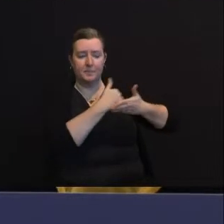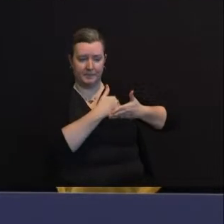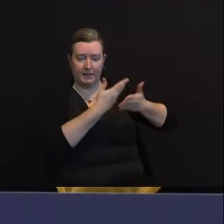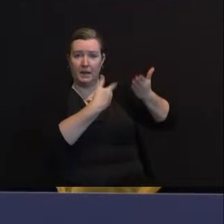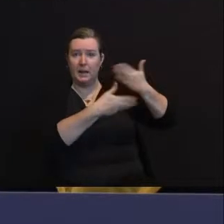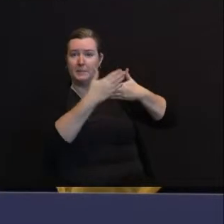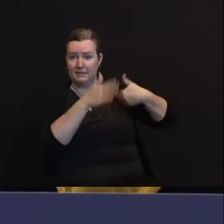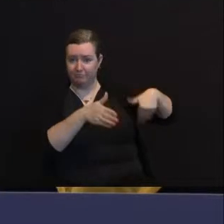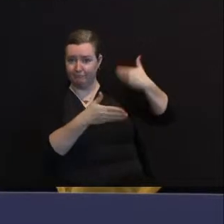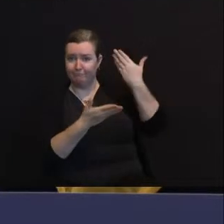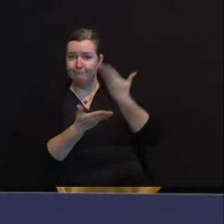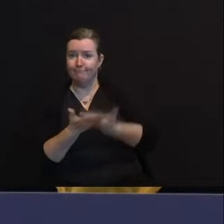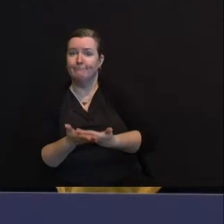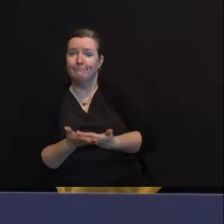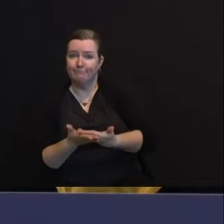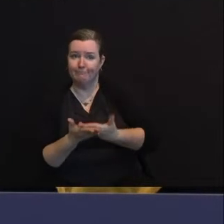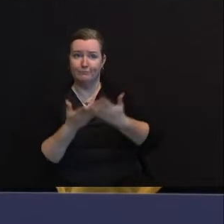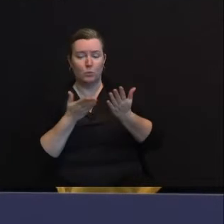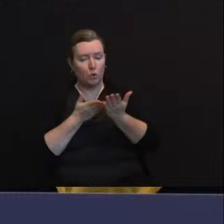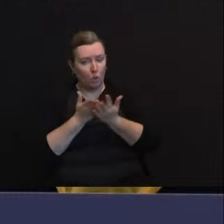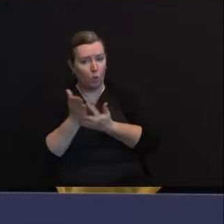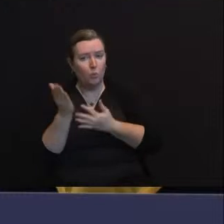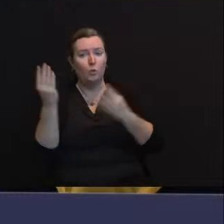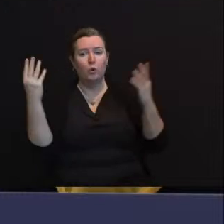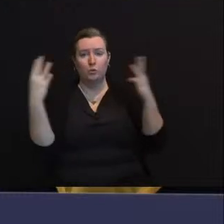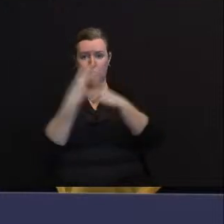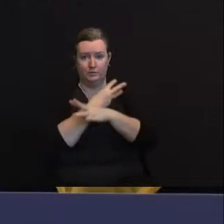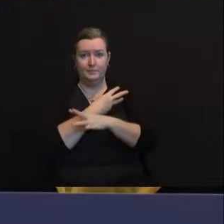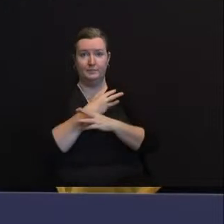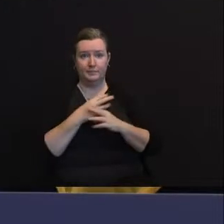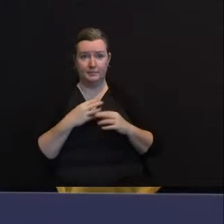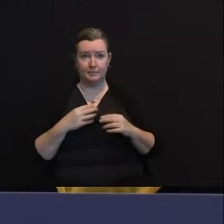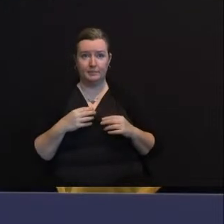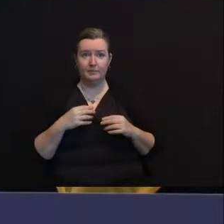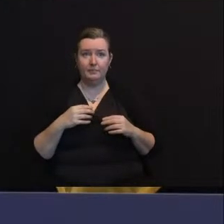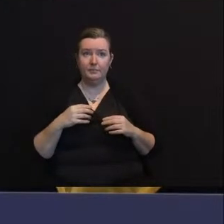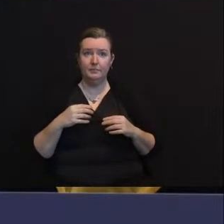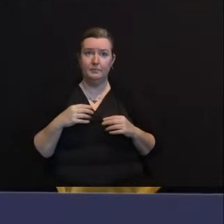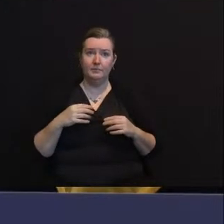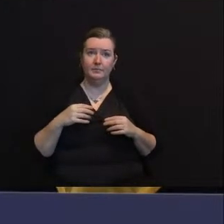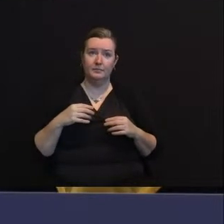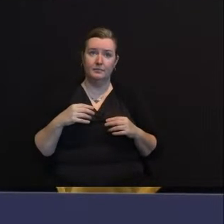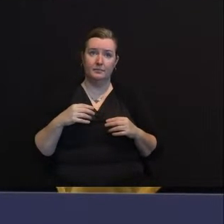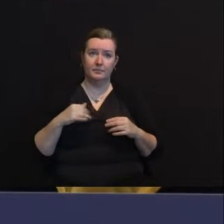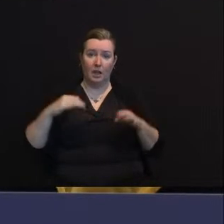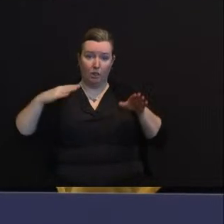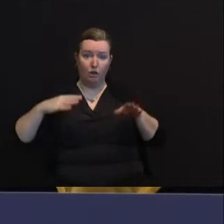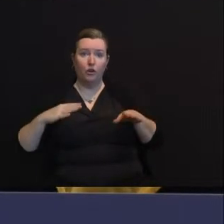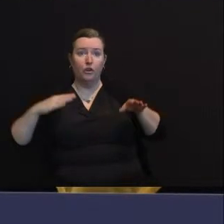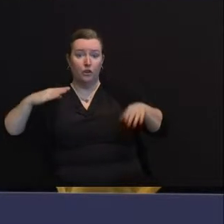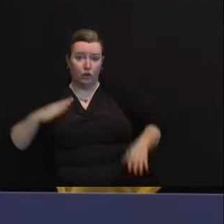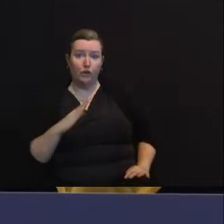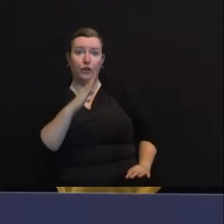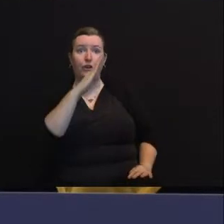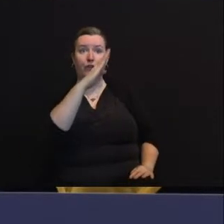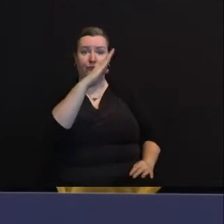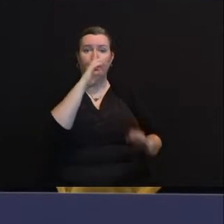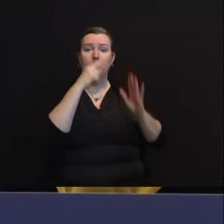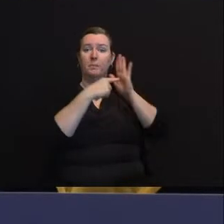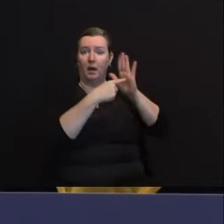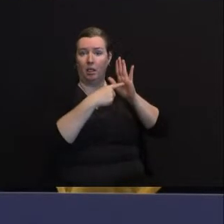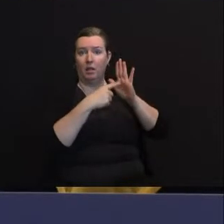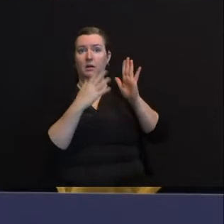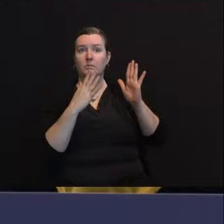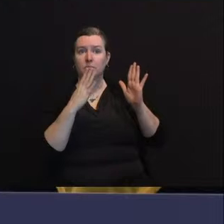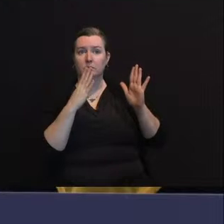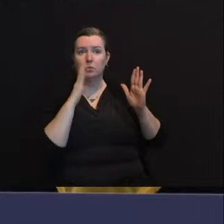worst of the weather. The epidemiological curve will do what it does. Please God, not the worst case, but the pig will get through the python, as they